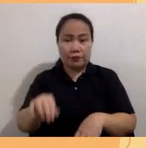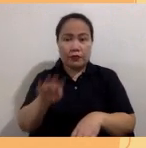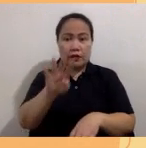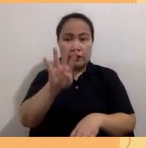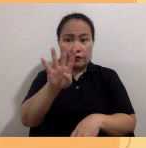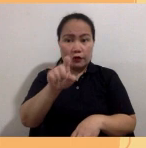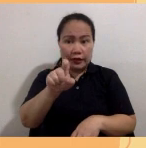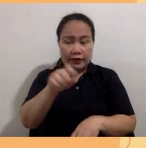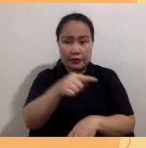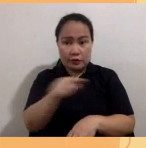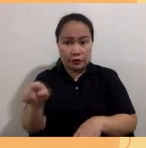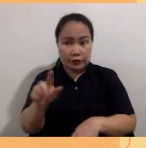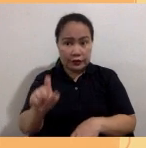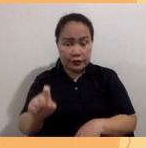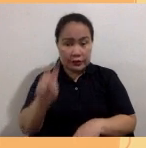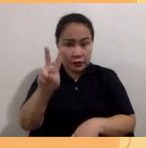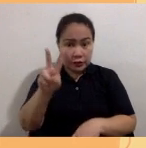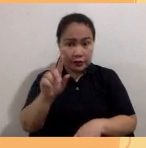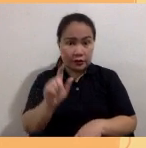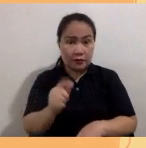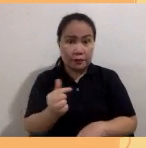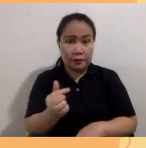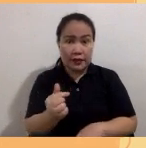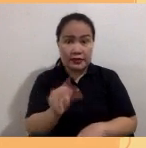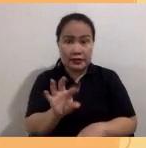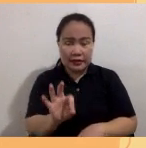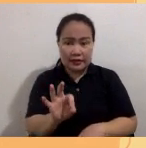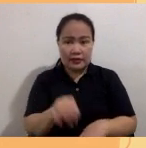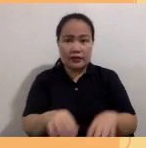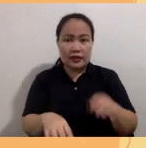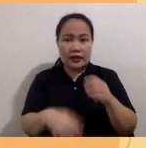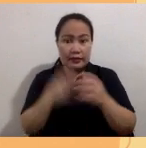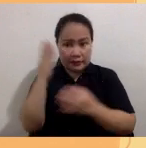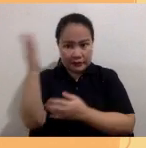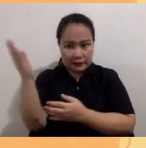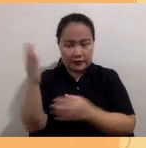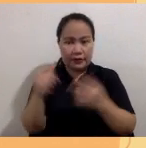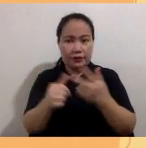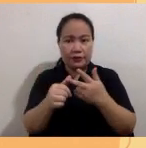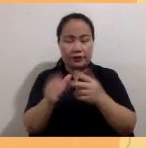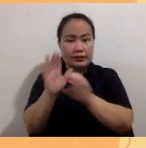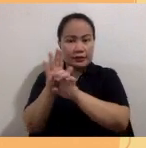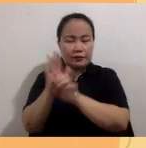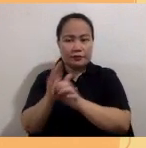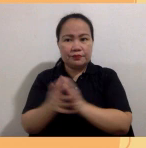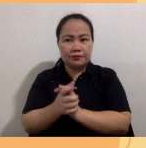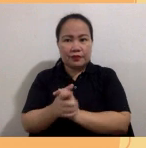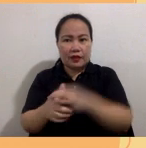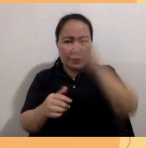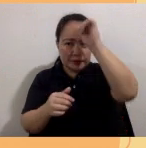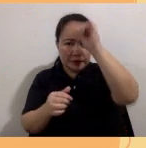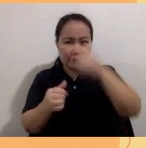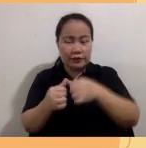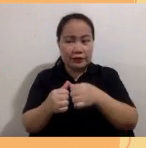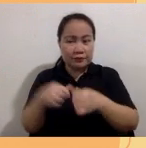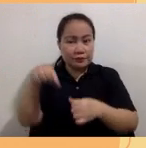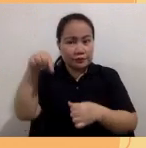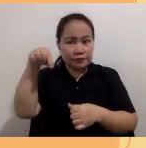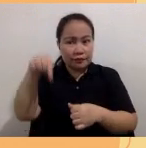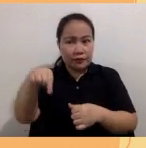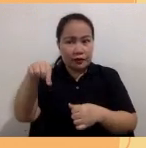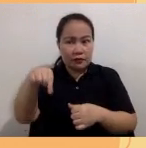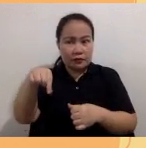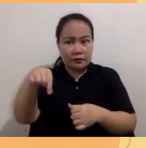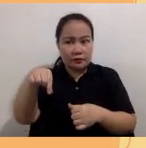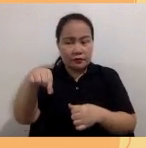9, x squared plus 2x minus 35 all over 3x plus 4. Now, remember that your